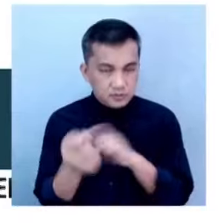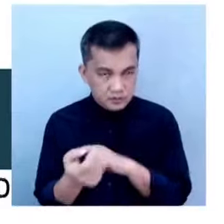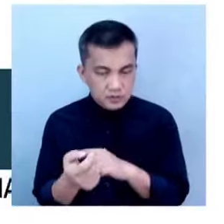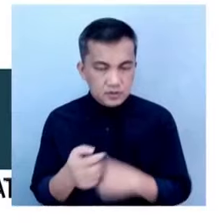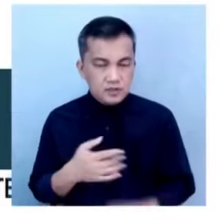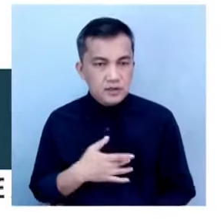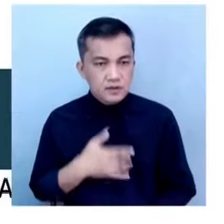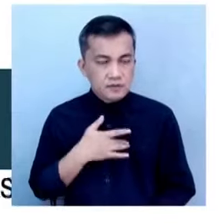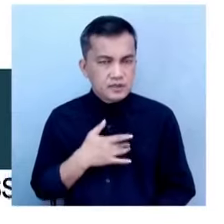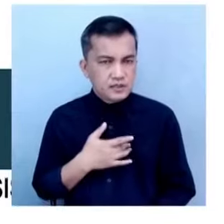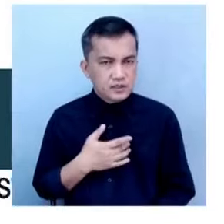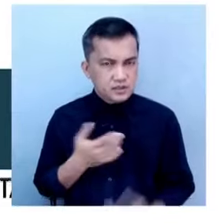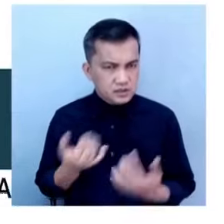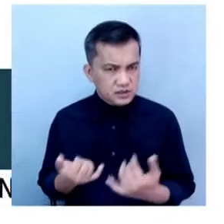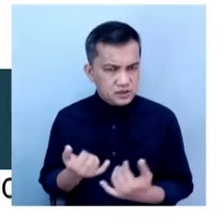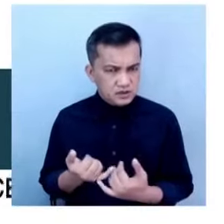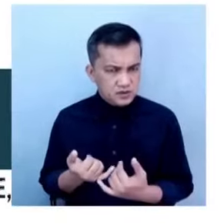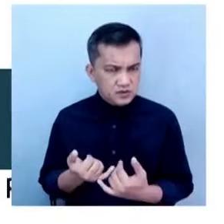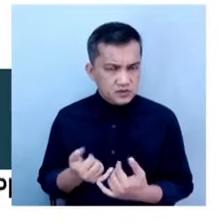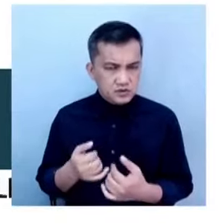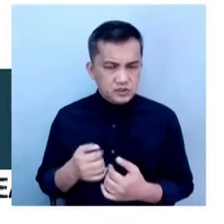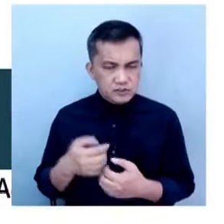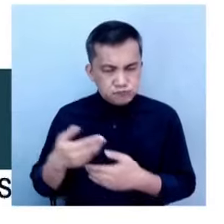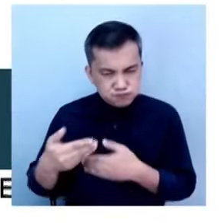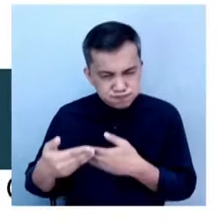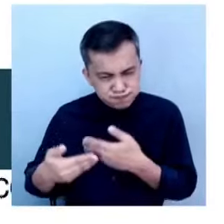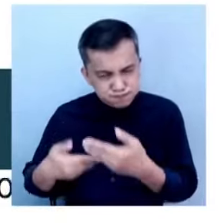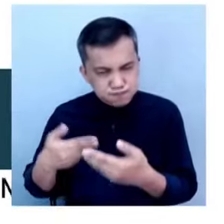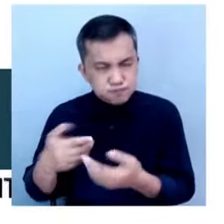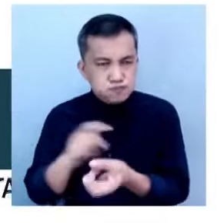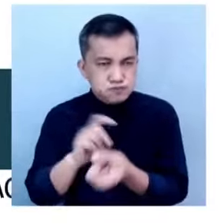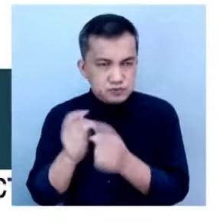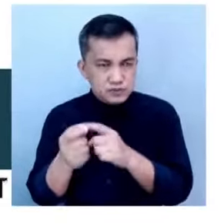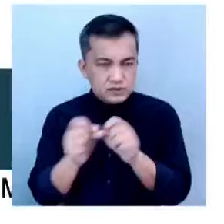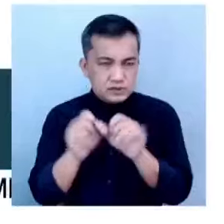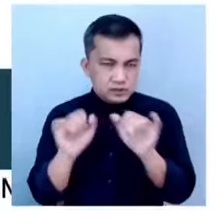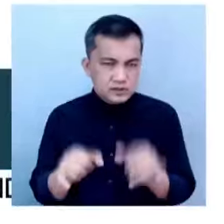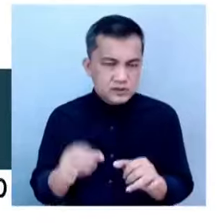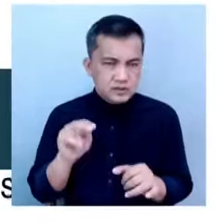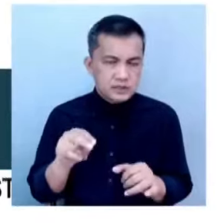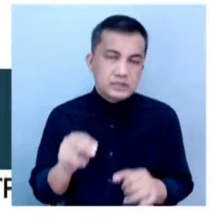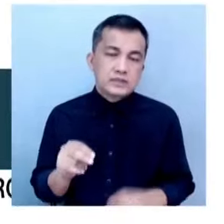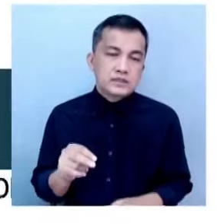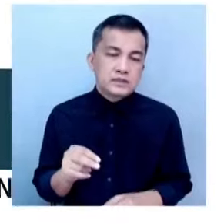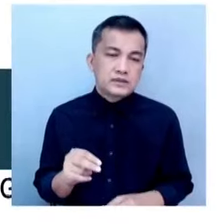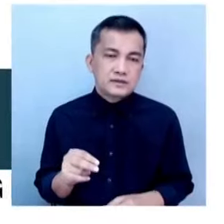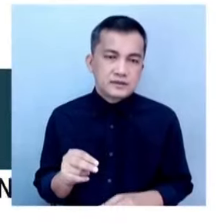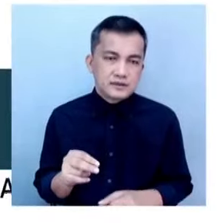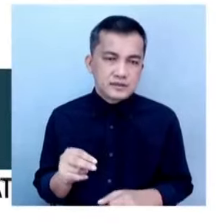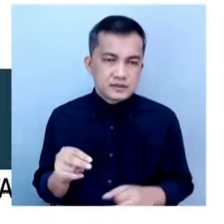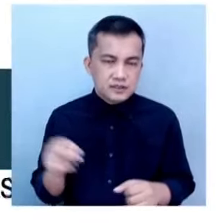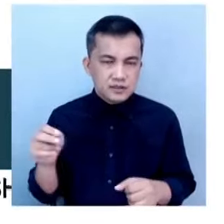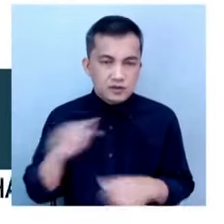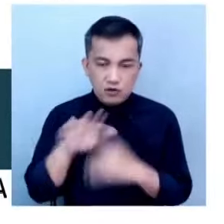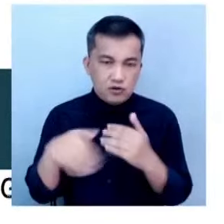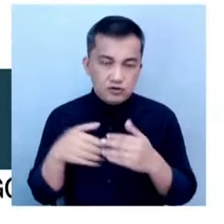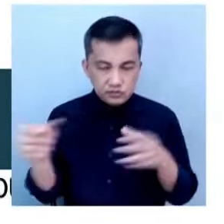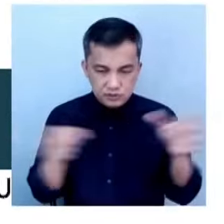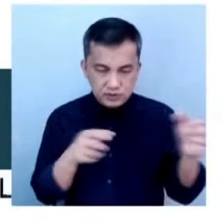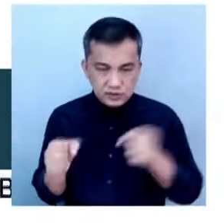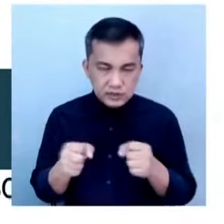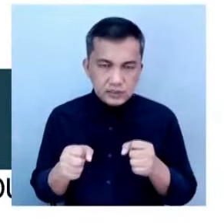think, we're in an evolution phase of the system. We need to all, you know, get our act